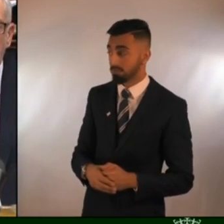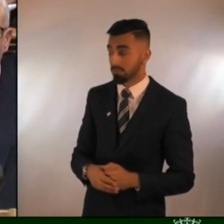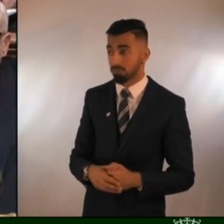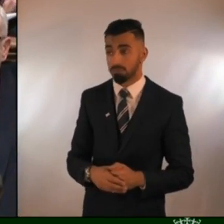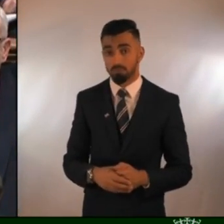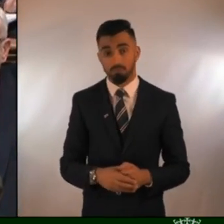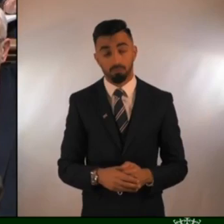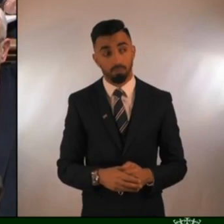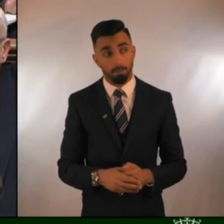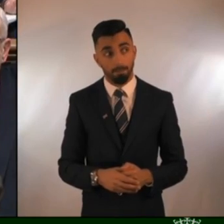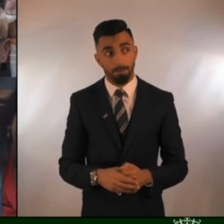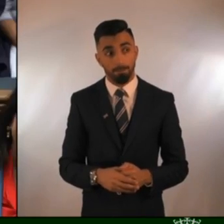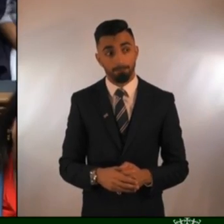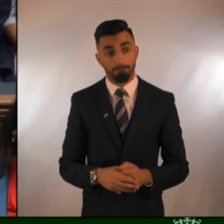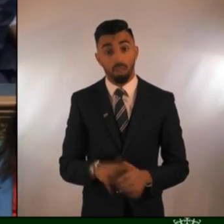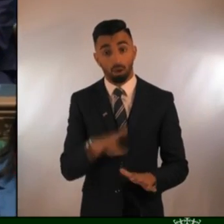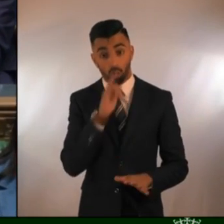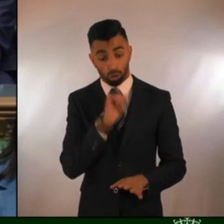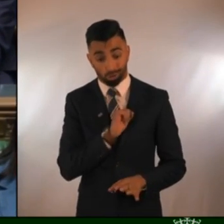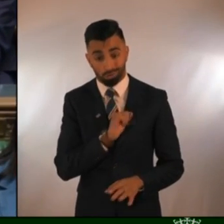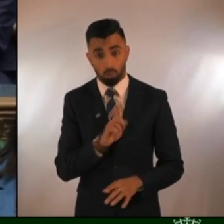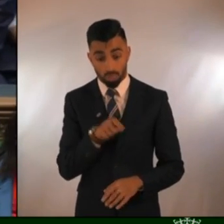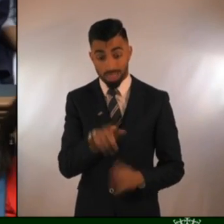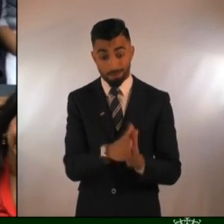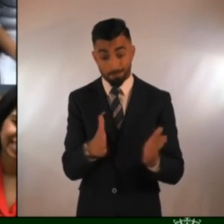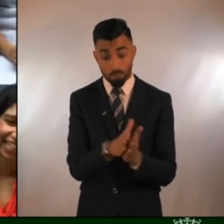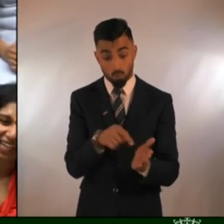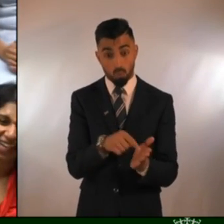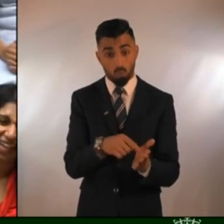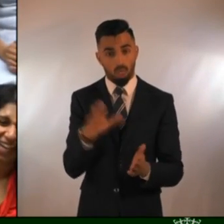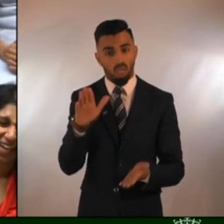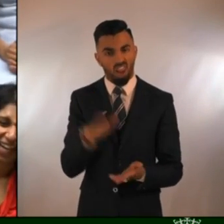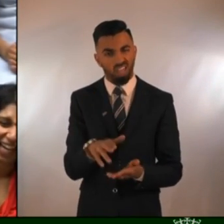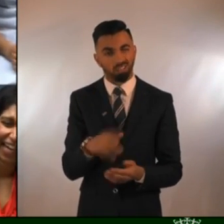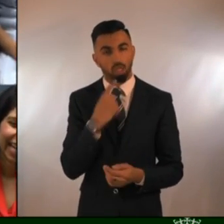The irony is, it sold so few, it's literally his own little red book.